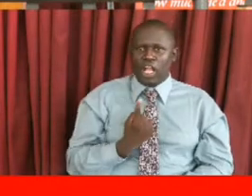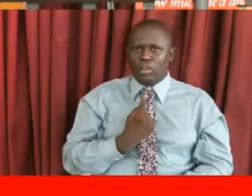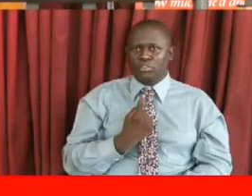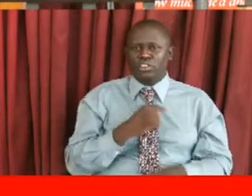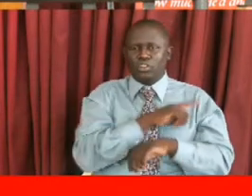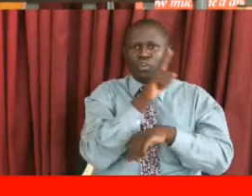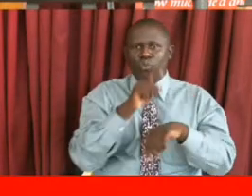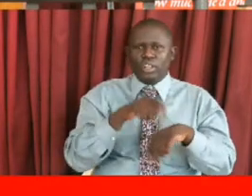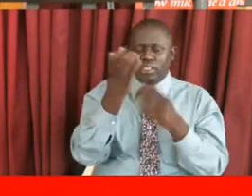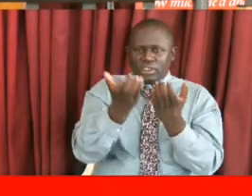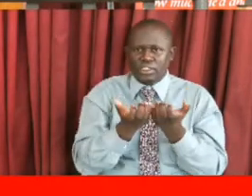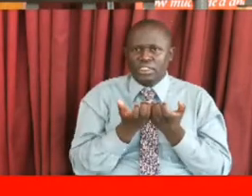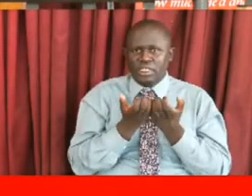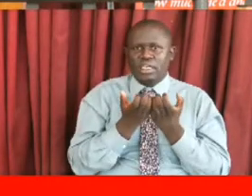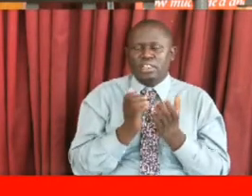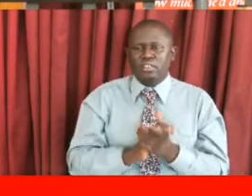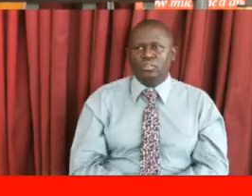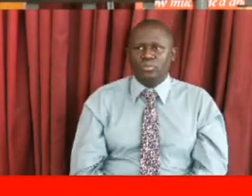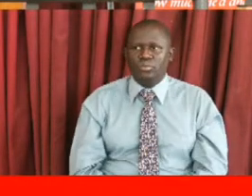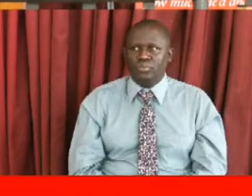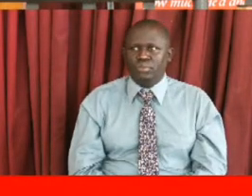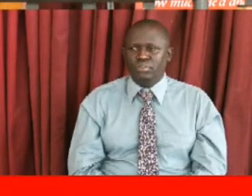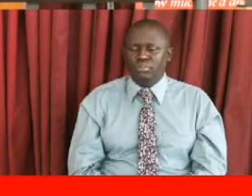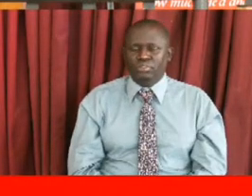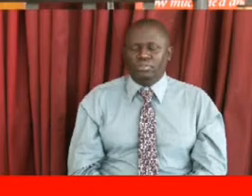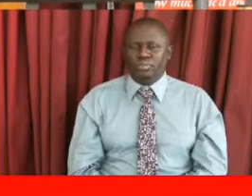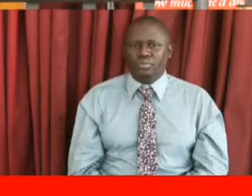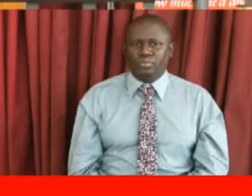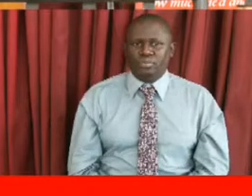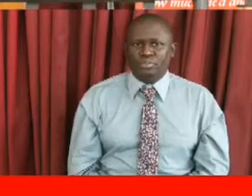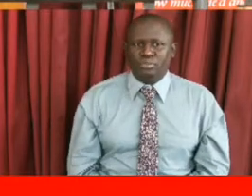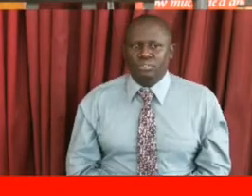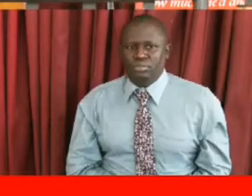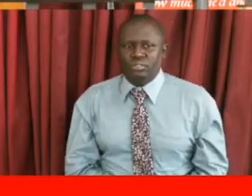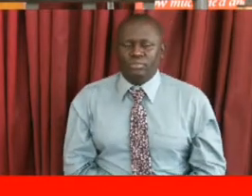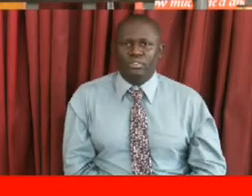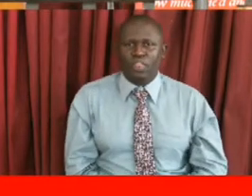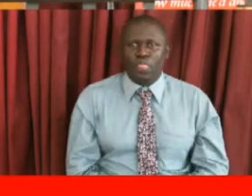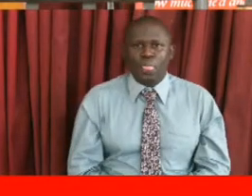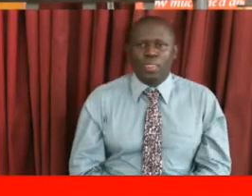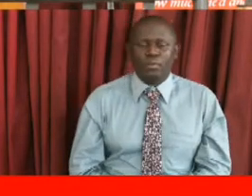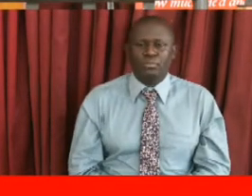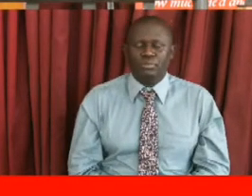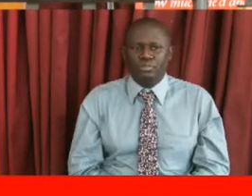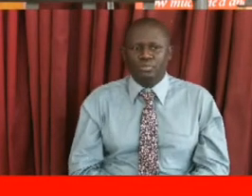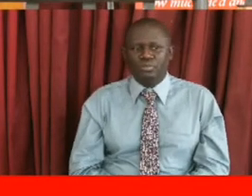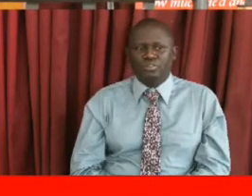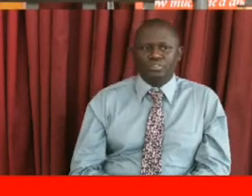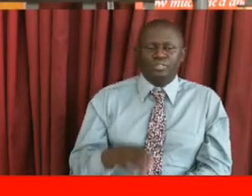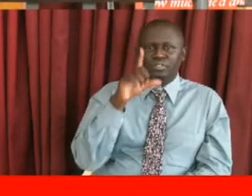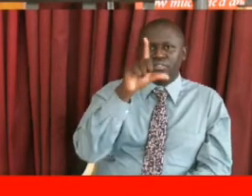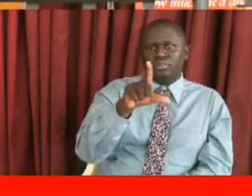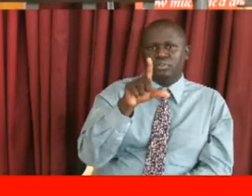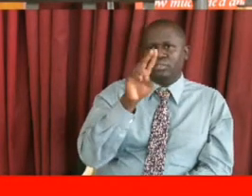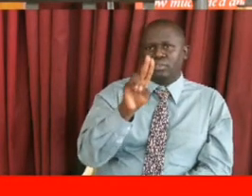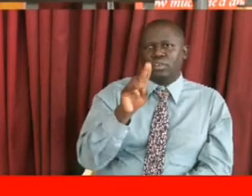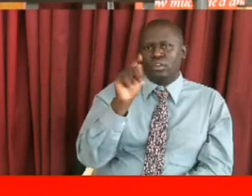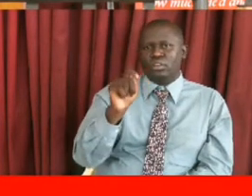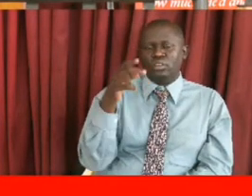light amen that's right Luther had no Rapture to go